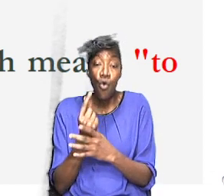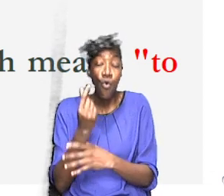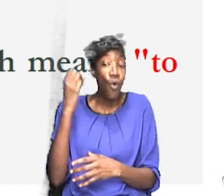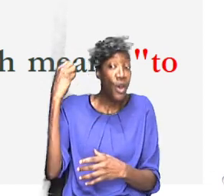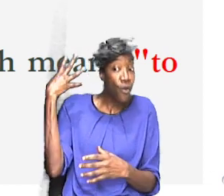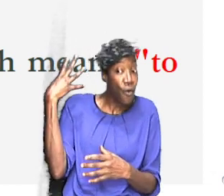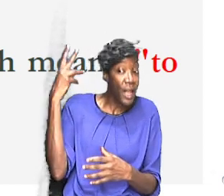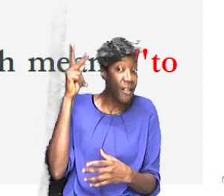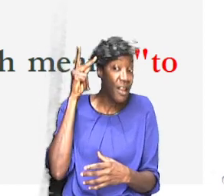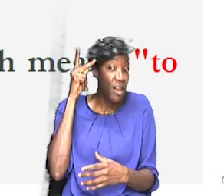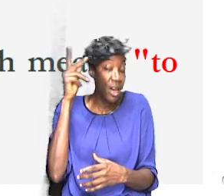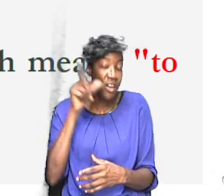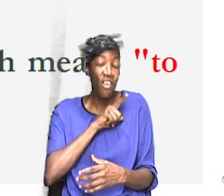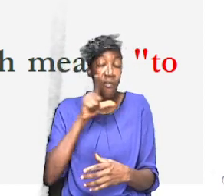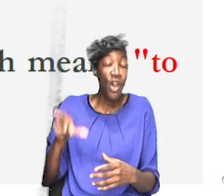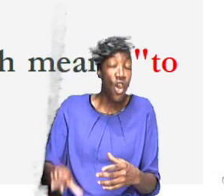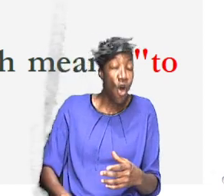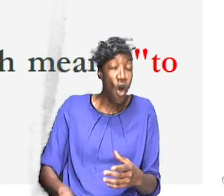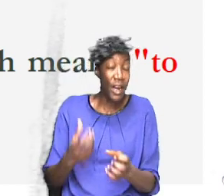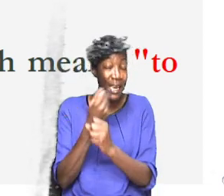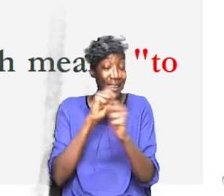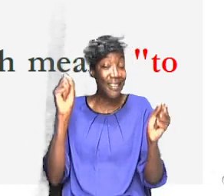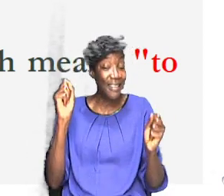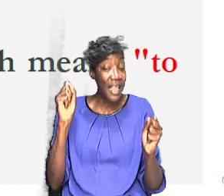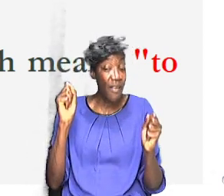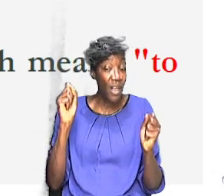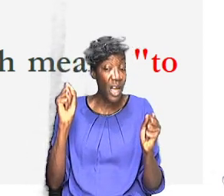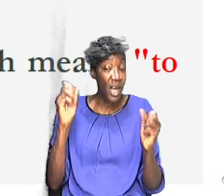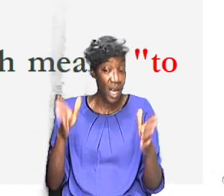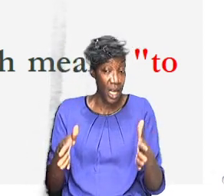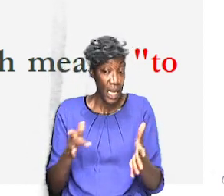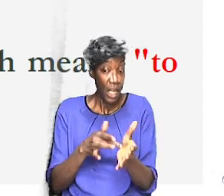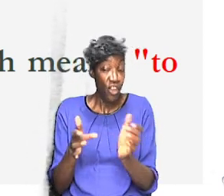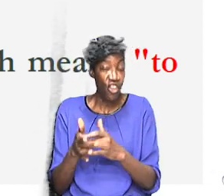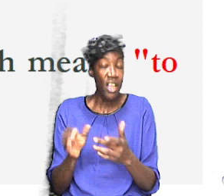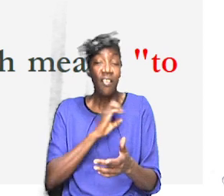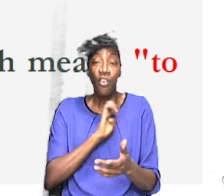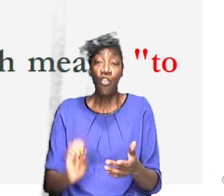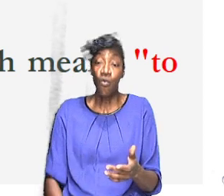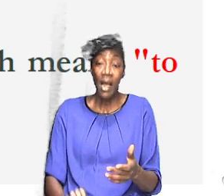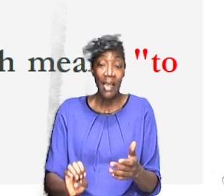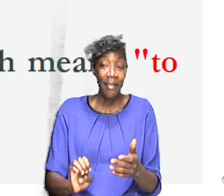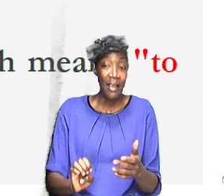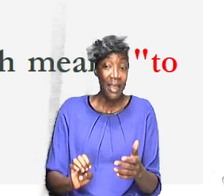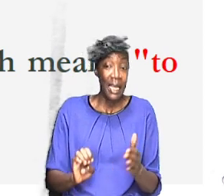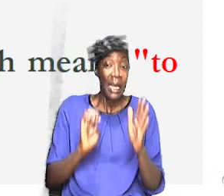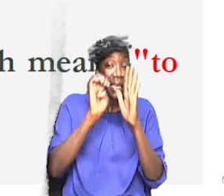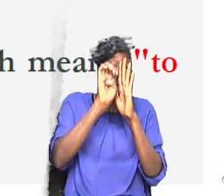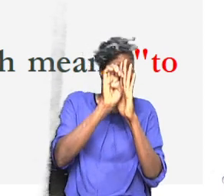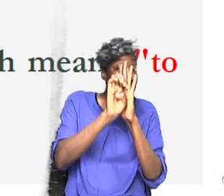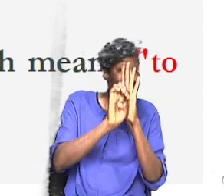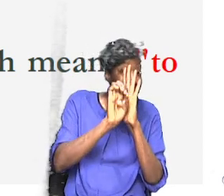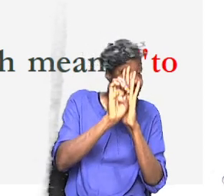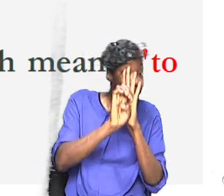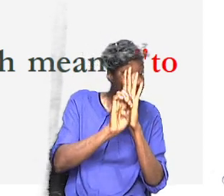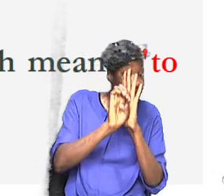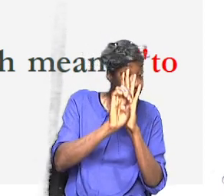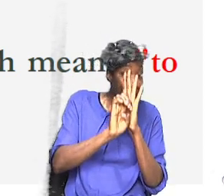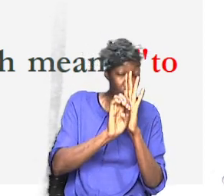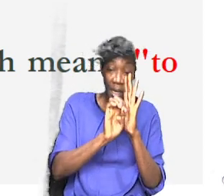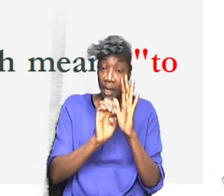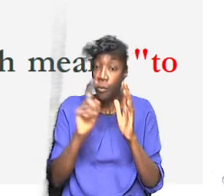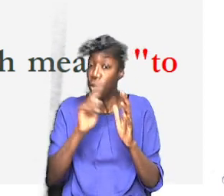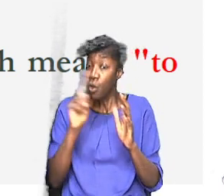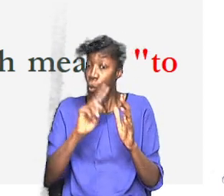knowledge of our Lord and our Savior Jesus Christ, to examine exactly who this Pharisee is and where this